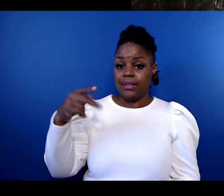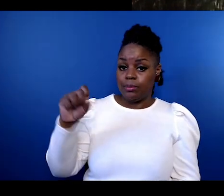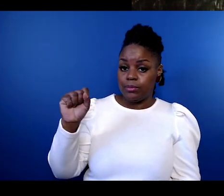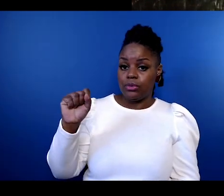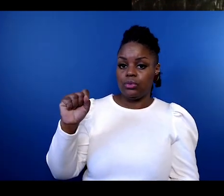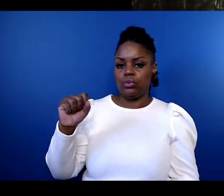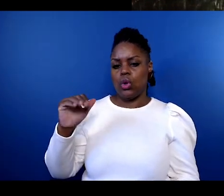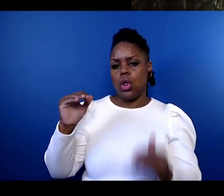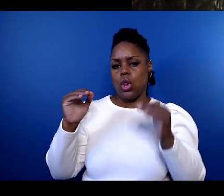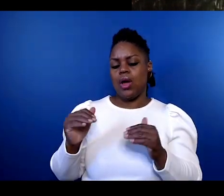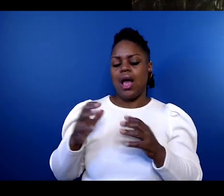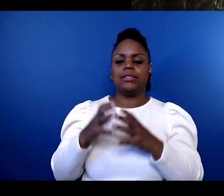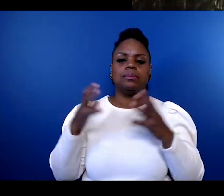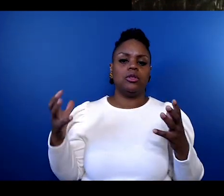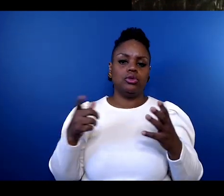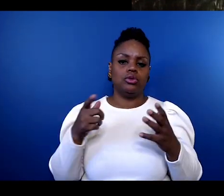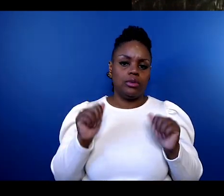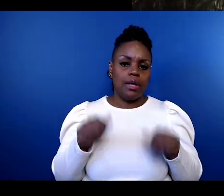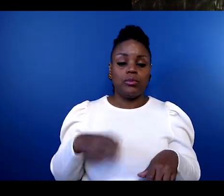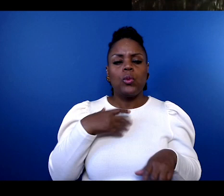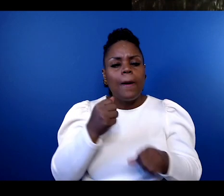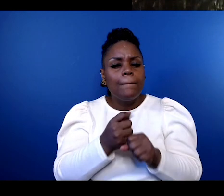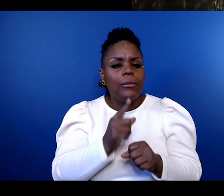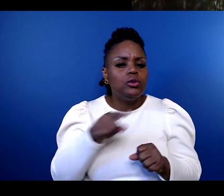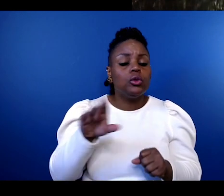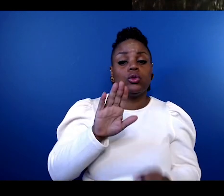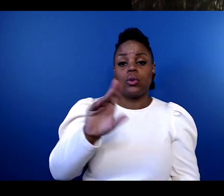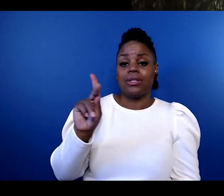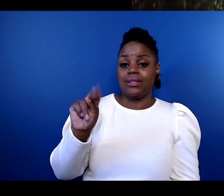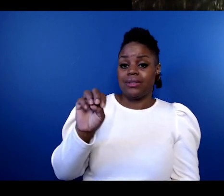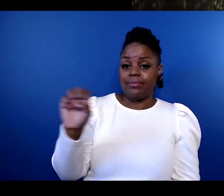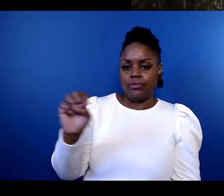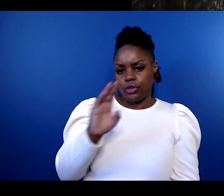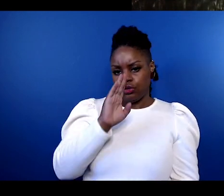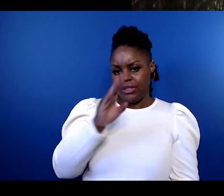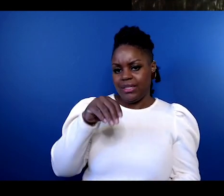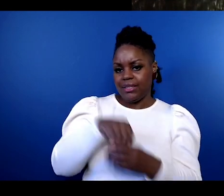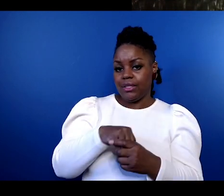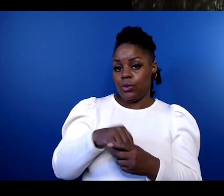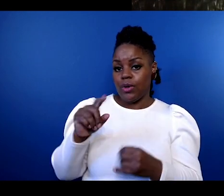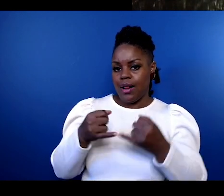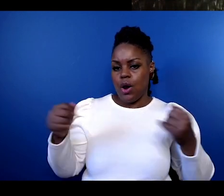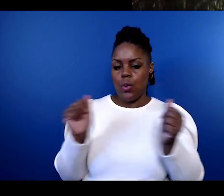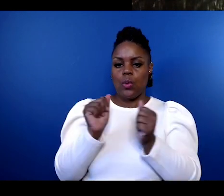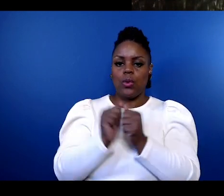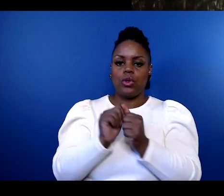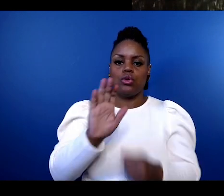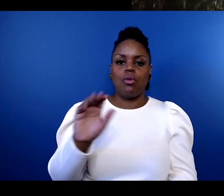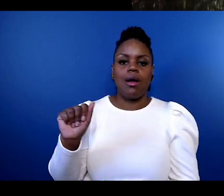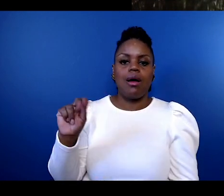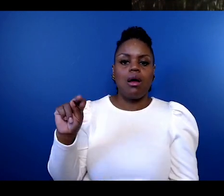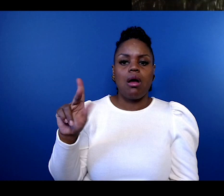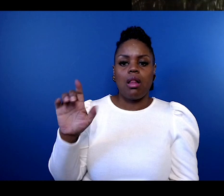We want to be gentle on that knee. We're really focusing on lowering the right hip down towards your mat.